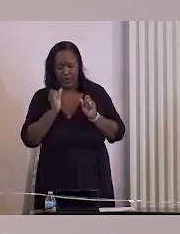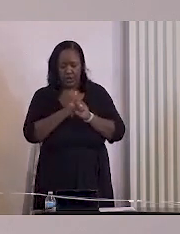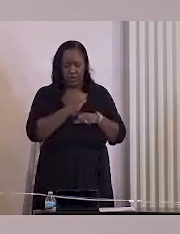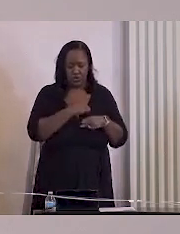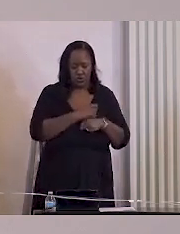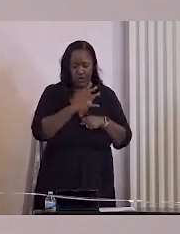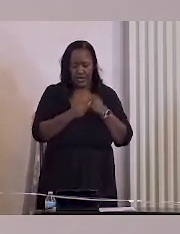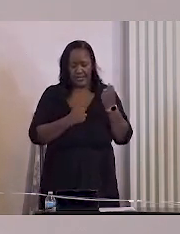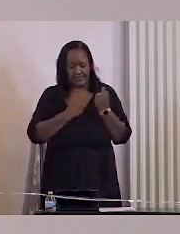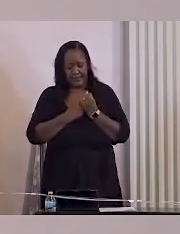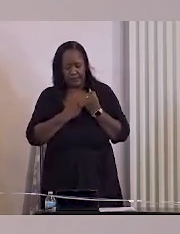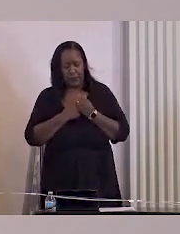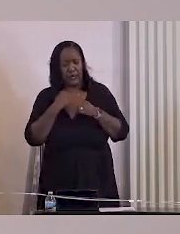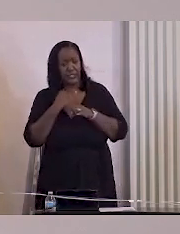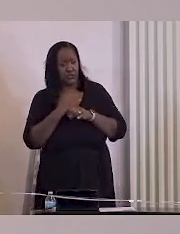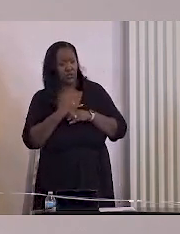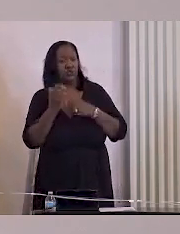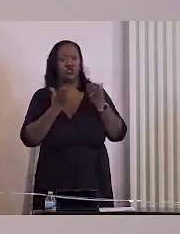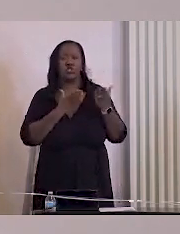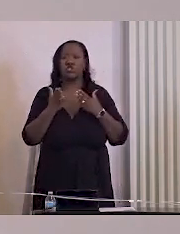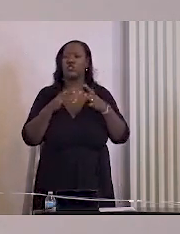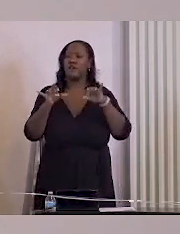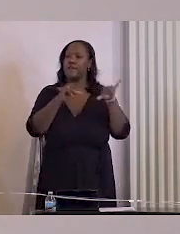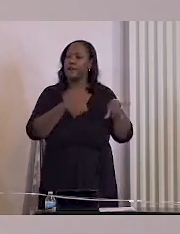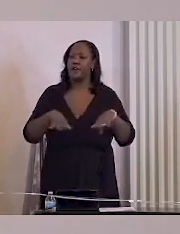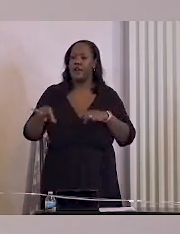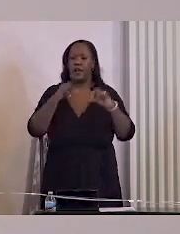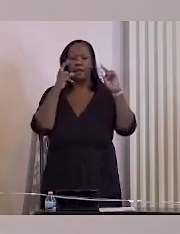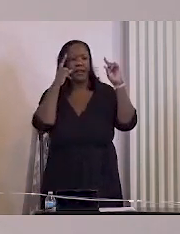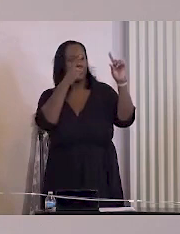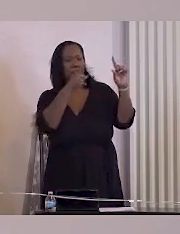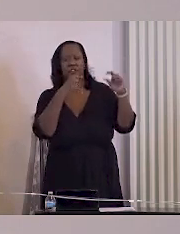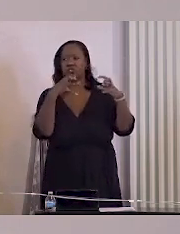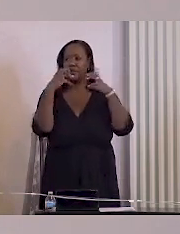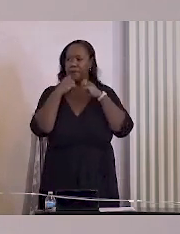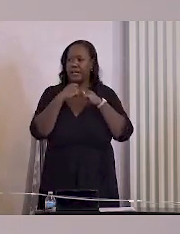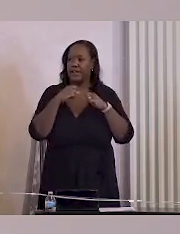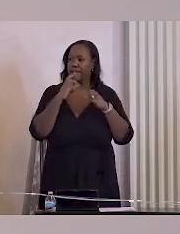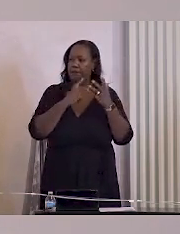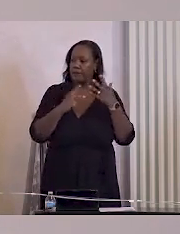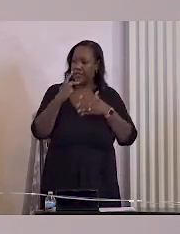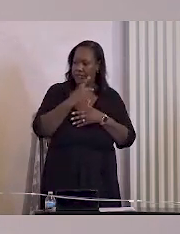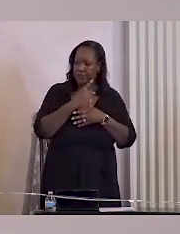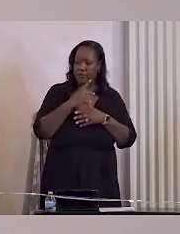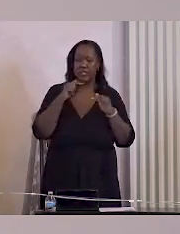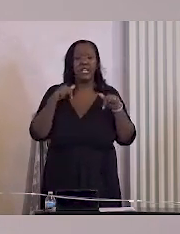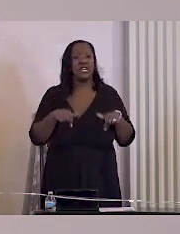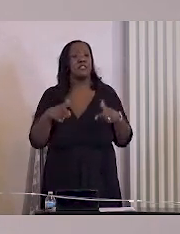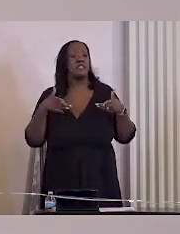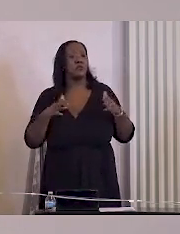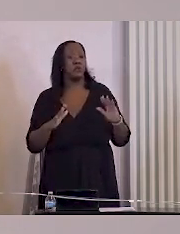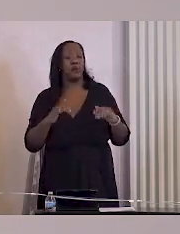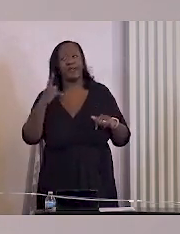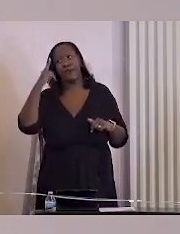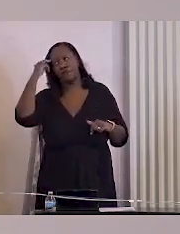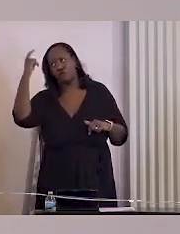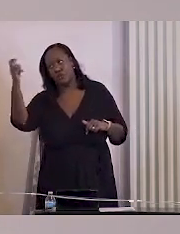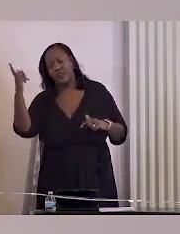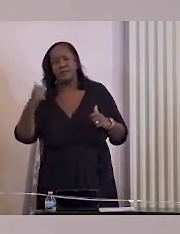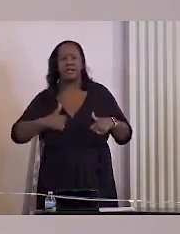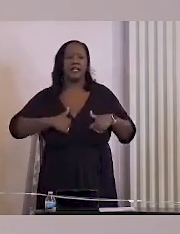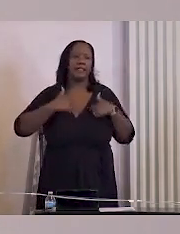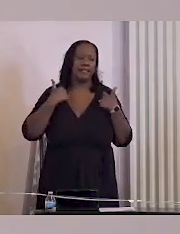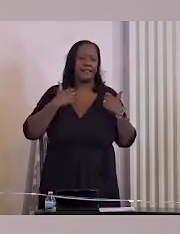support institutions that serve common aspirations and beloved principles. This was a way of dreaming and living before